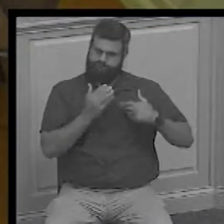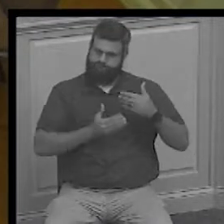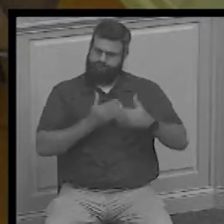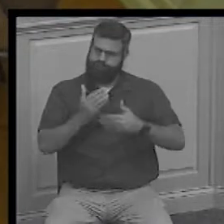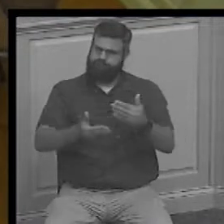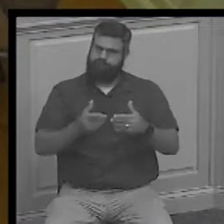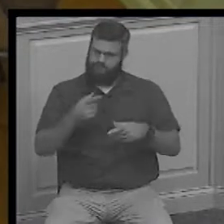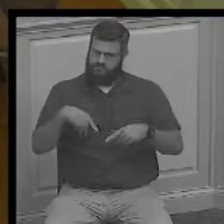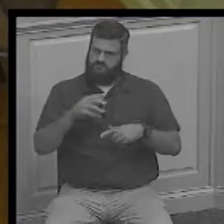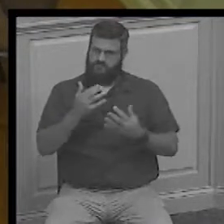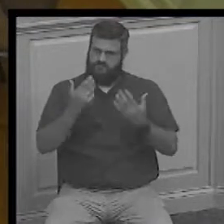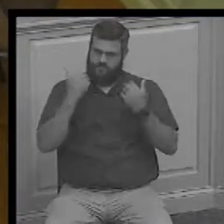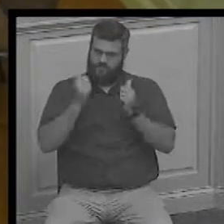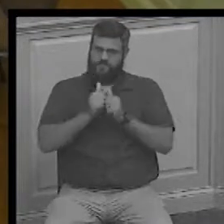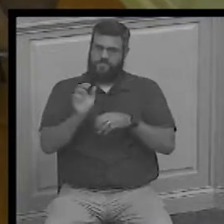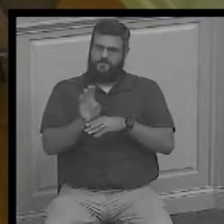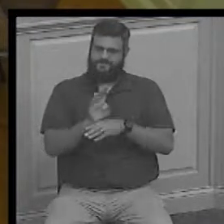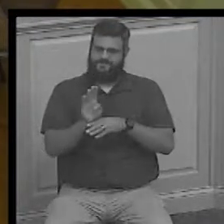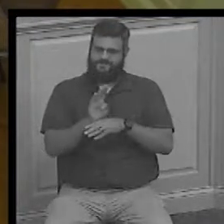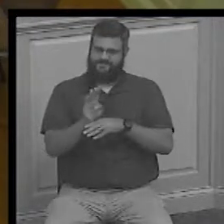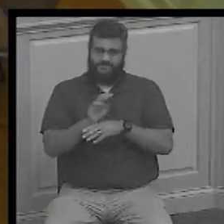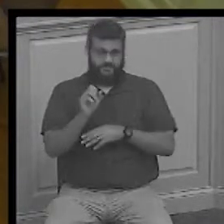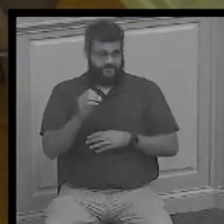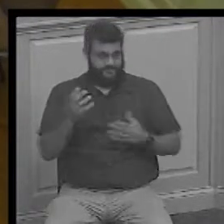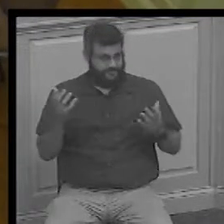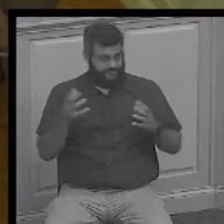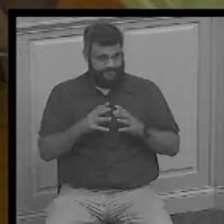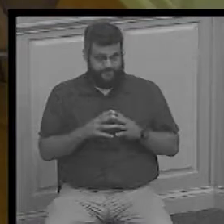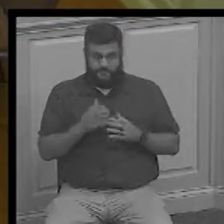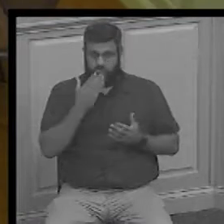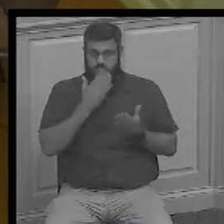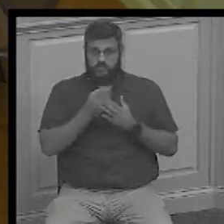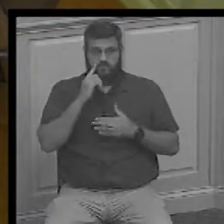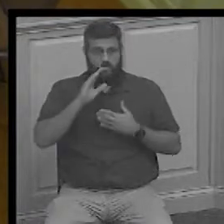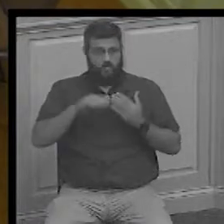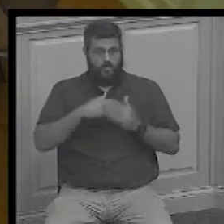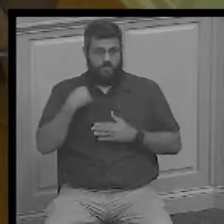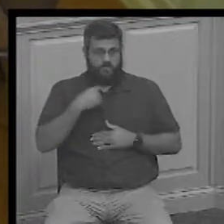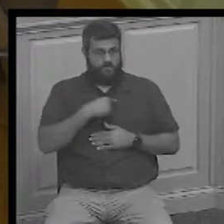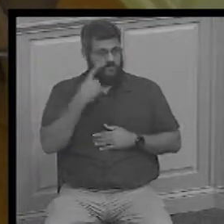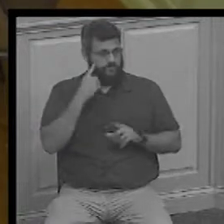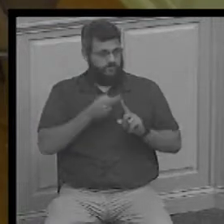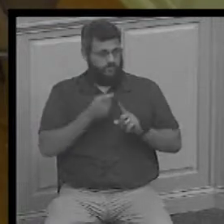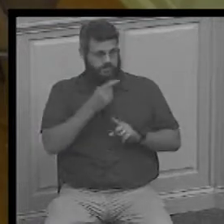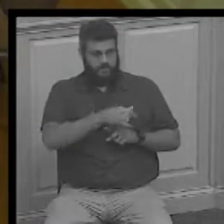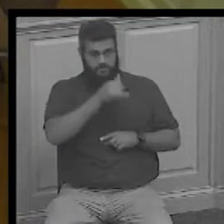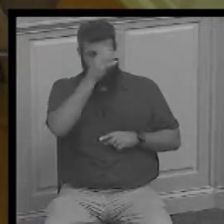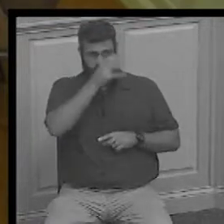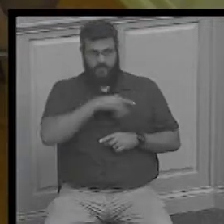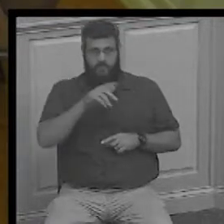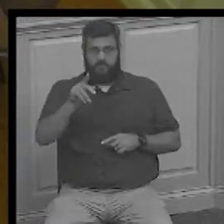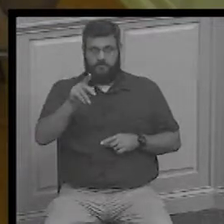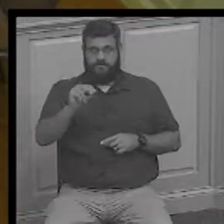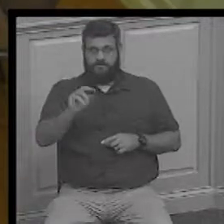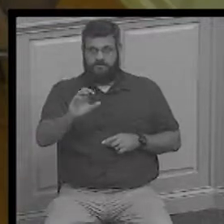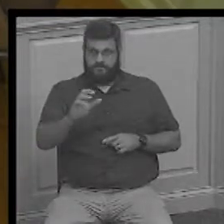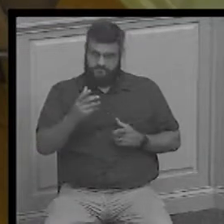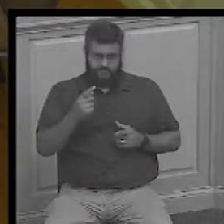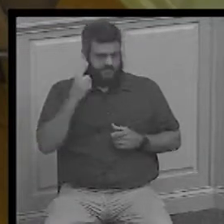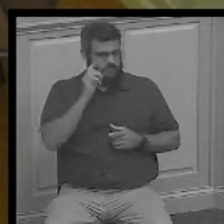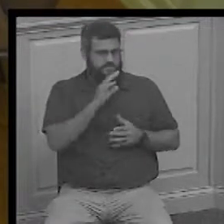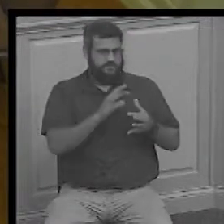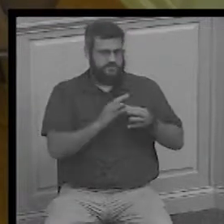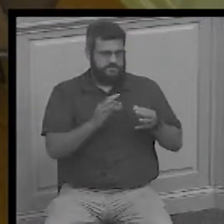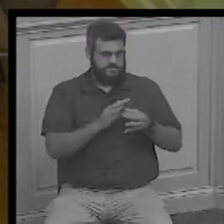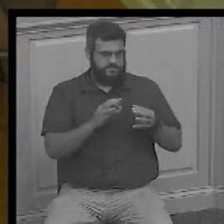business friendly. So, it'd be good for all of us to hear from him as well and see what his comments are. And we